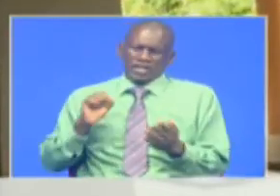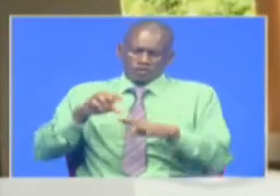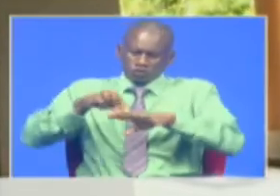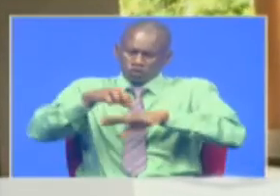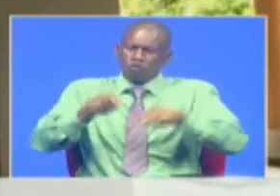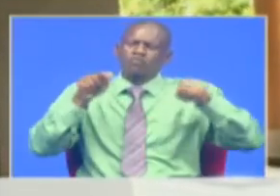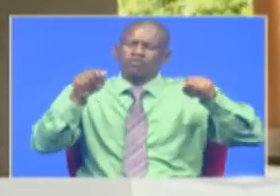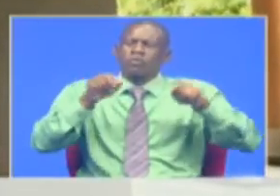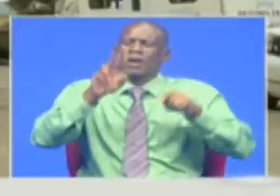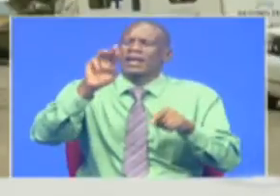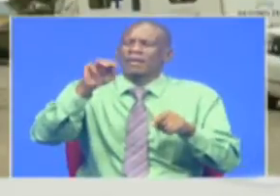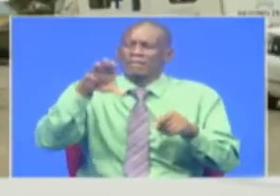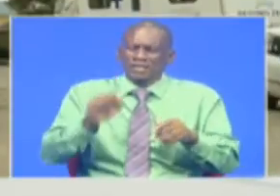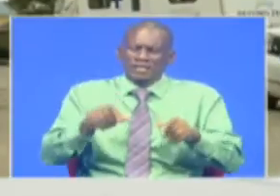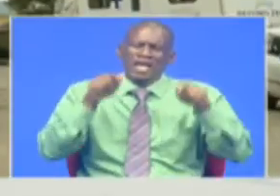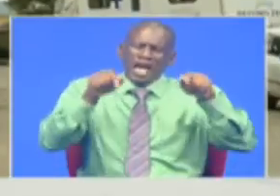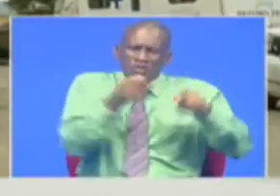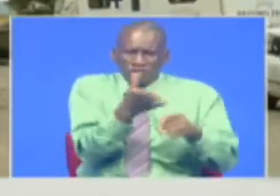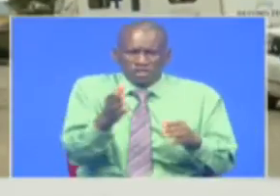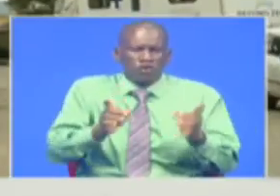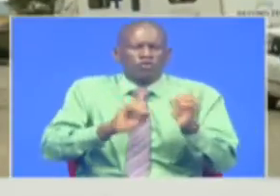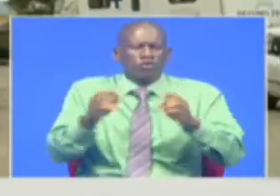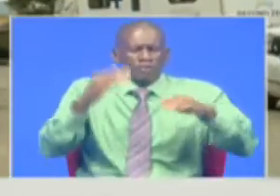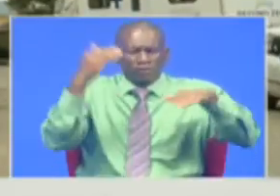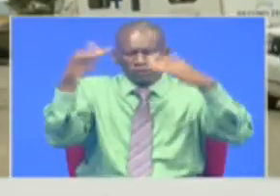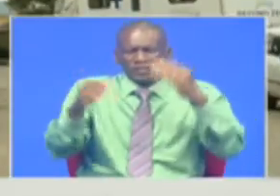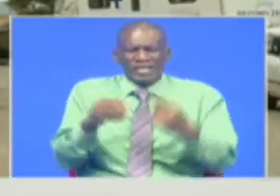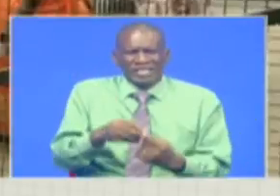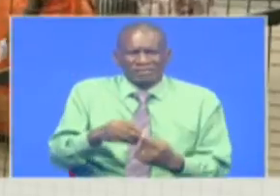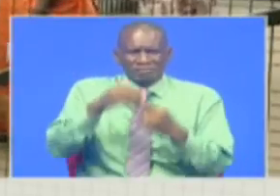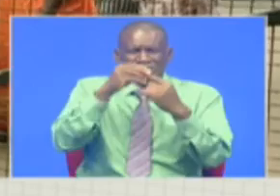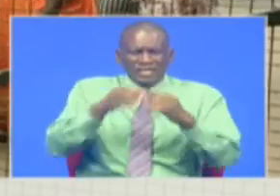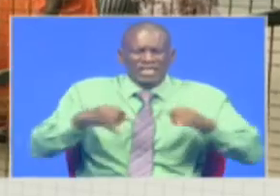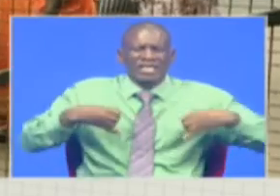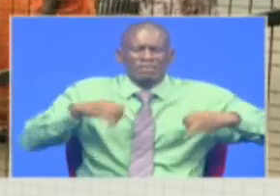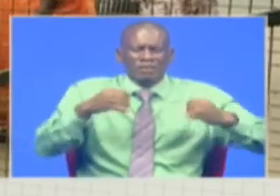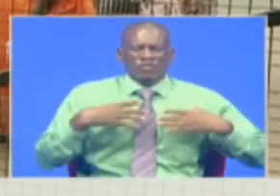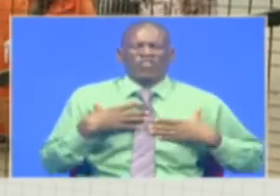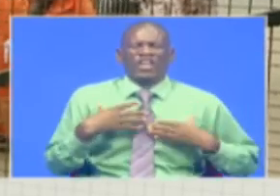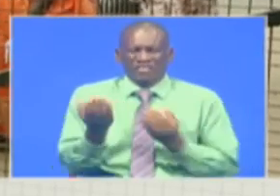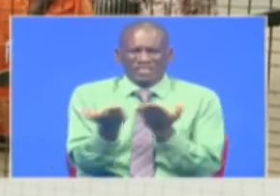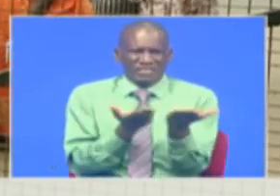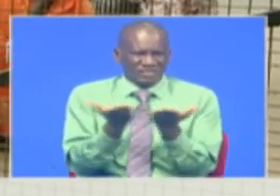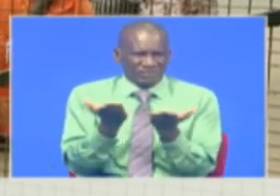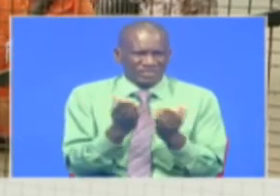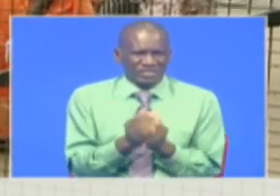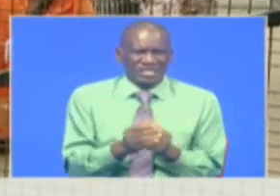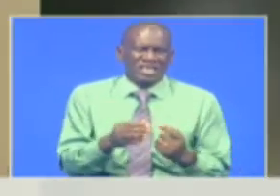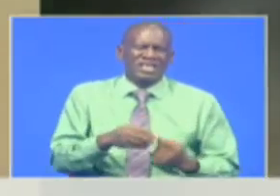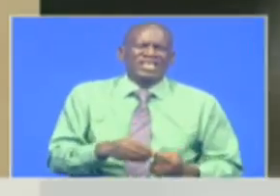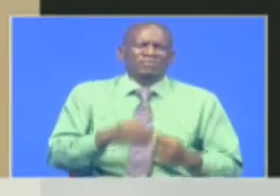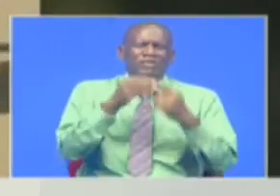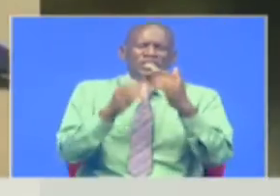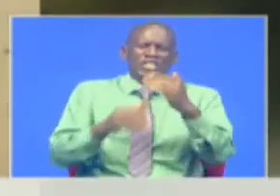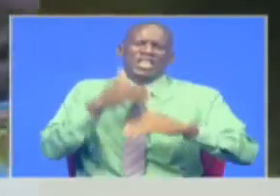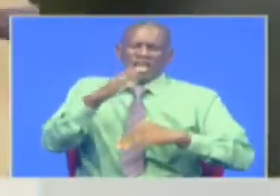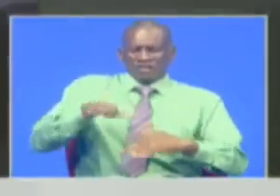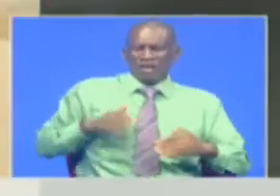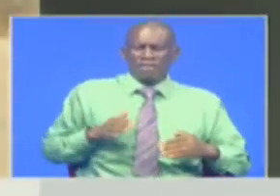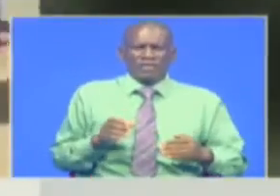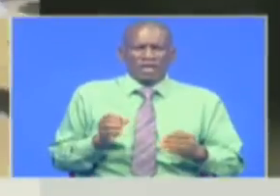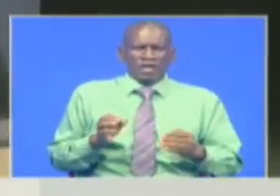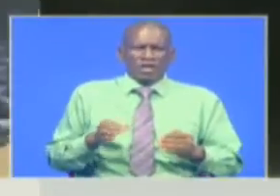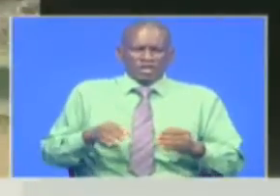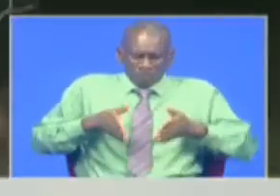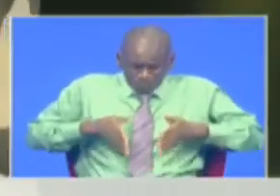NMS, accusing it of incompetence, particularly in the delivery of health services, especially after a mother was forced to give birth